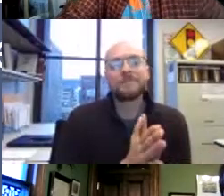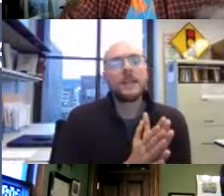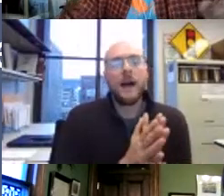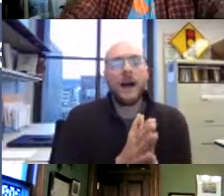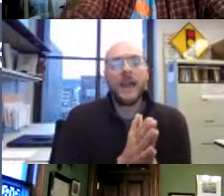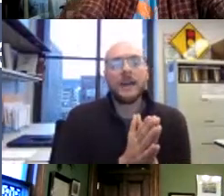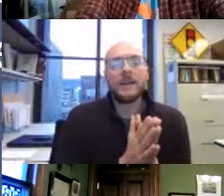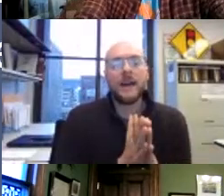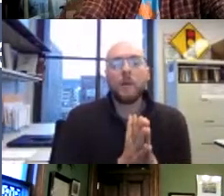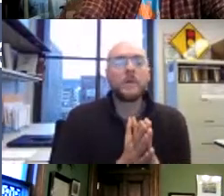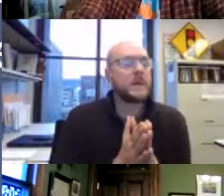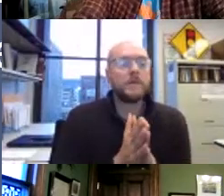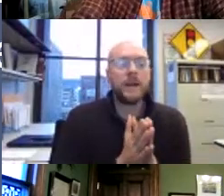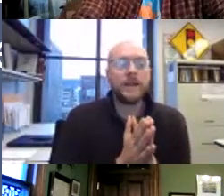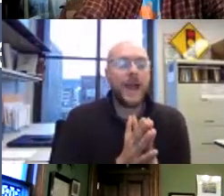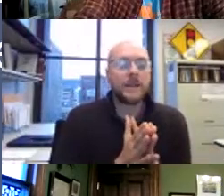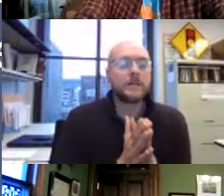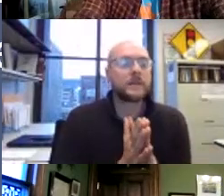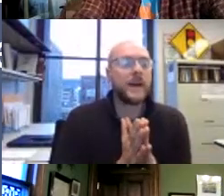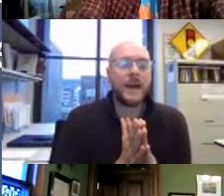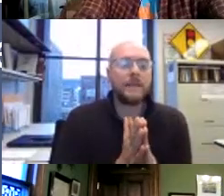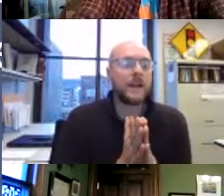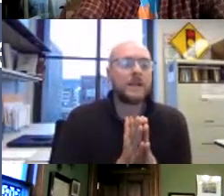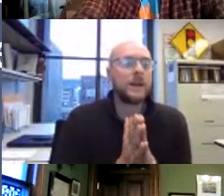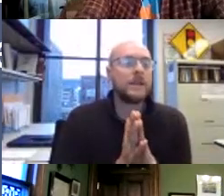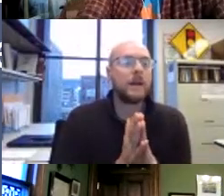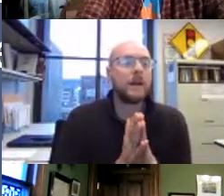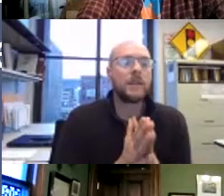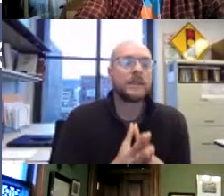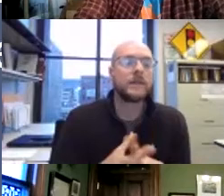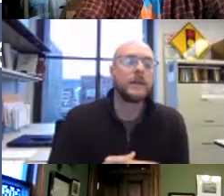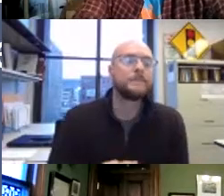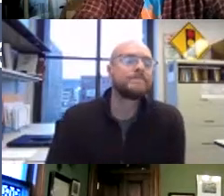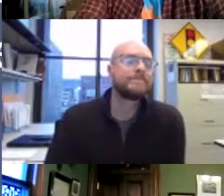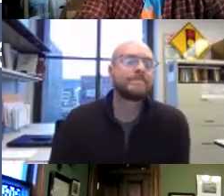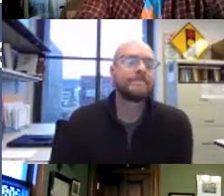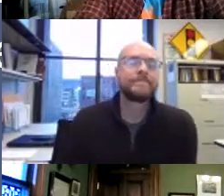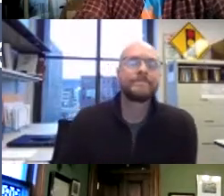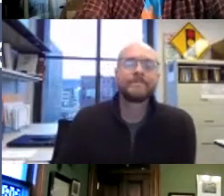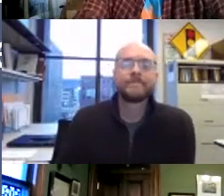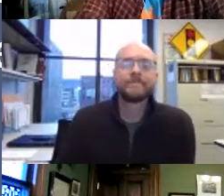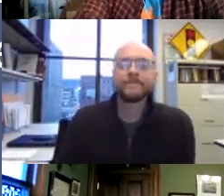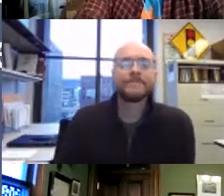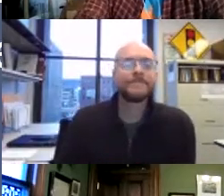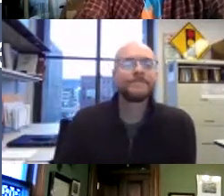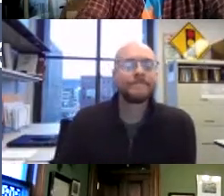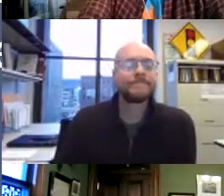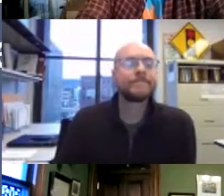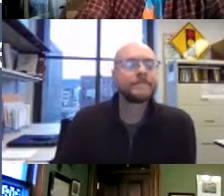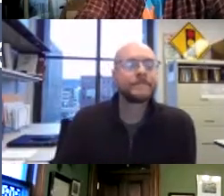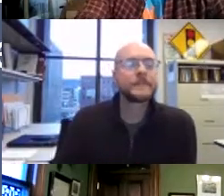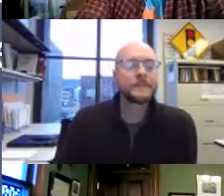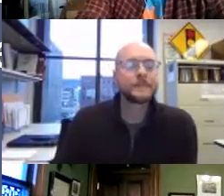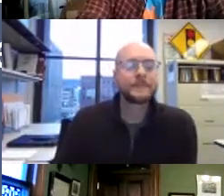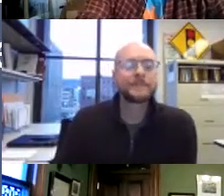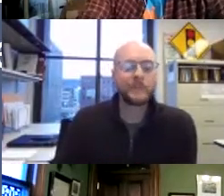impact. And we would be very happy to provide that for anyone that would like to review. It specifically says this is not